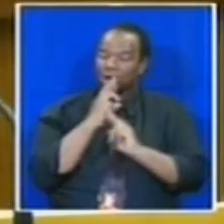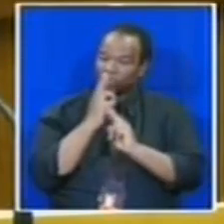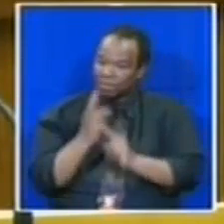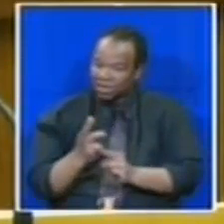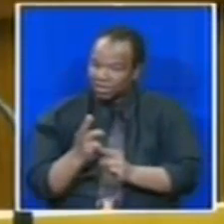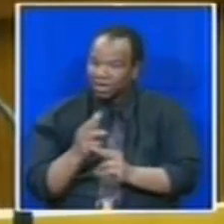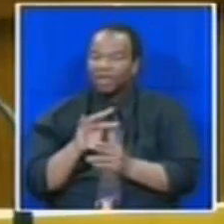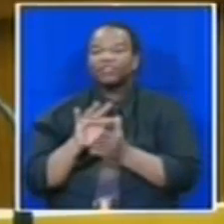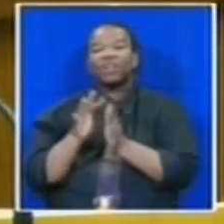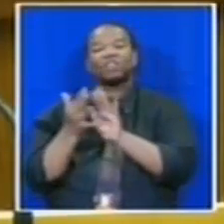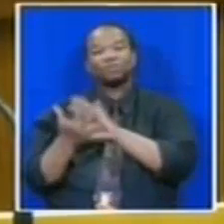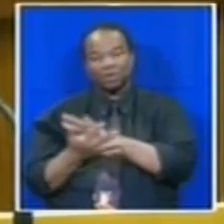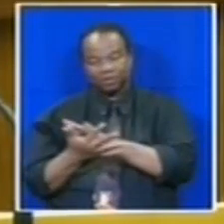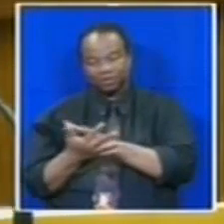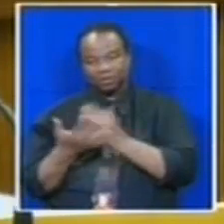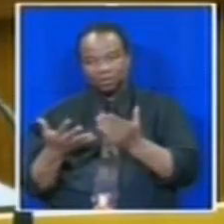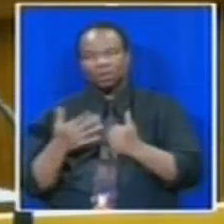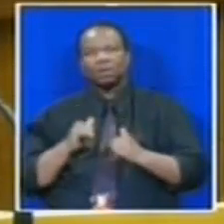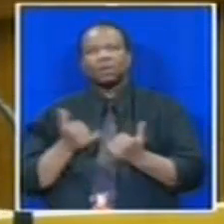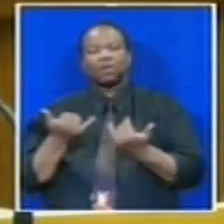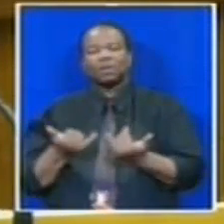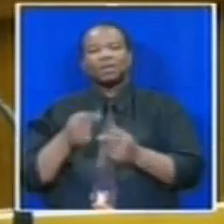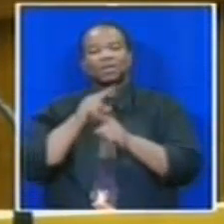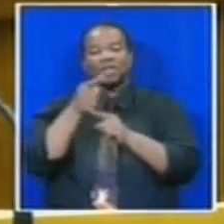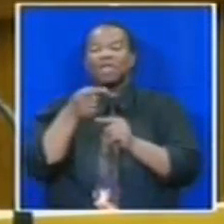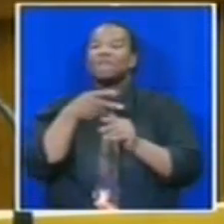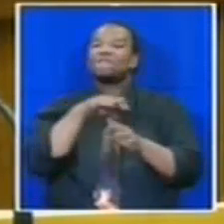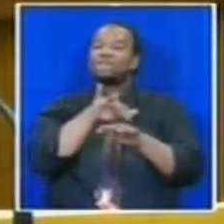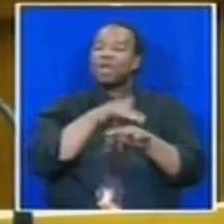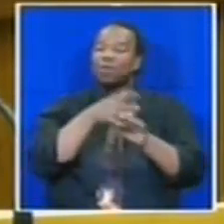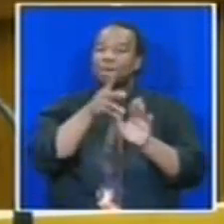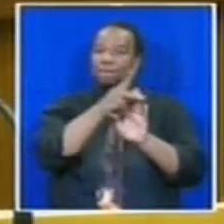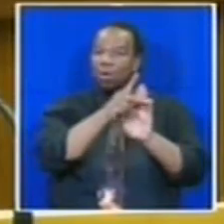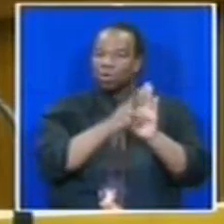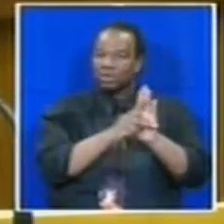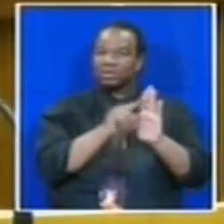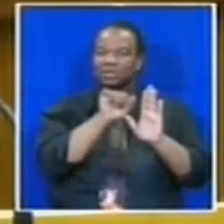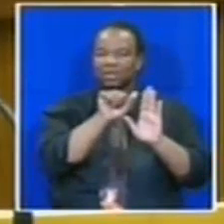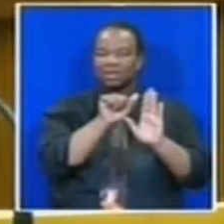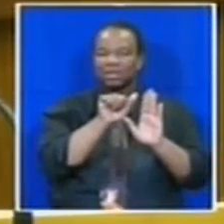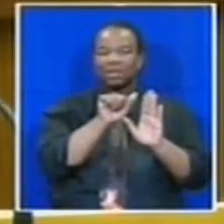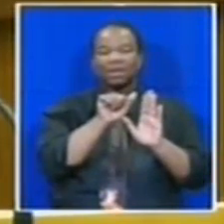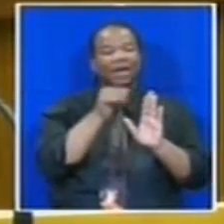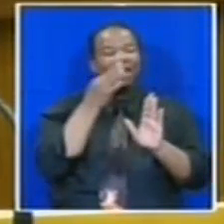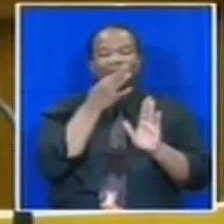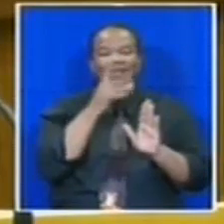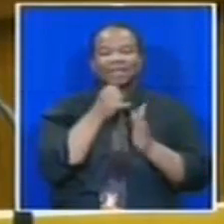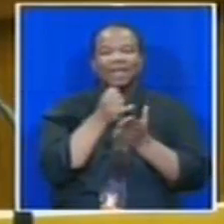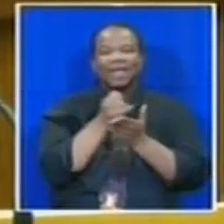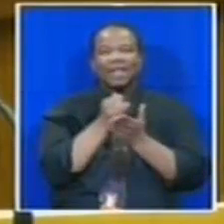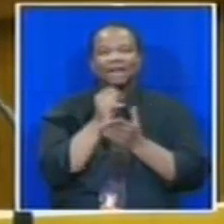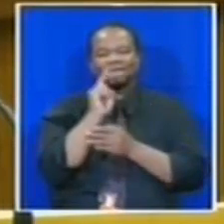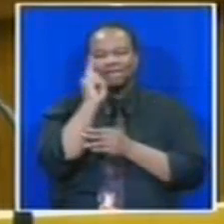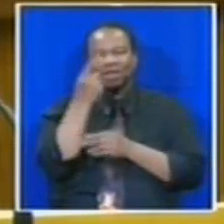Honorable Speaker, Deputy Speaker, the MTBPS includes a fiscal risk statement that I referred to earlier on. For the first time,